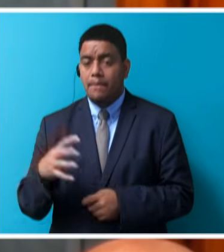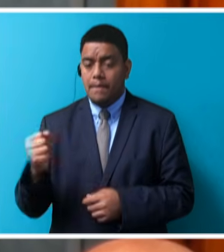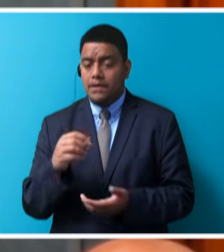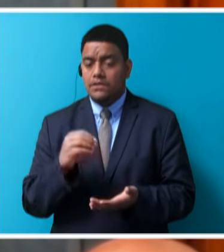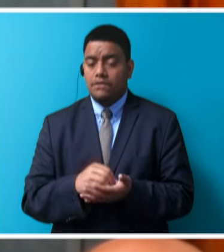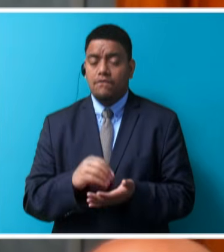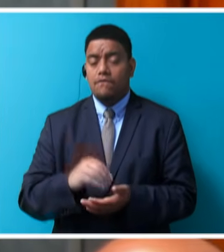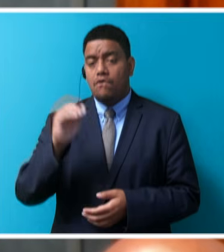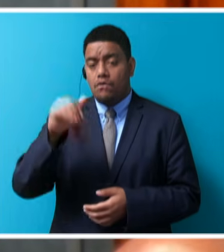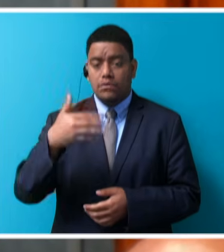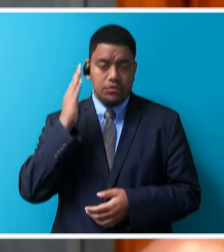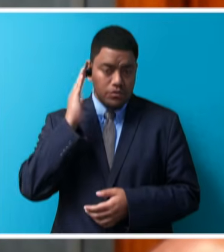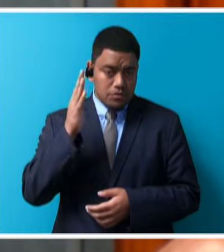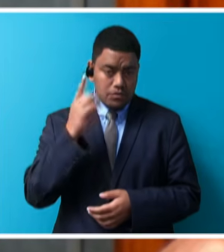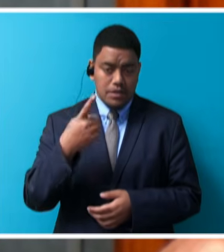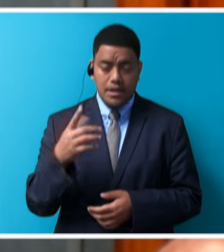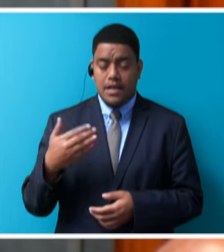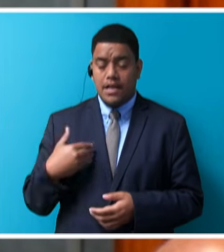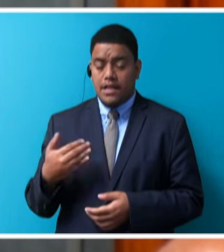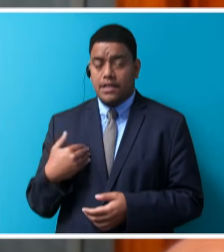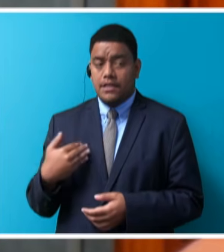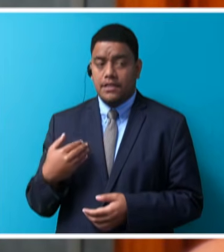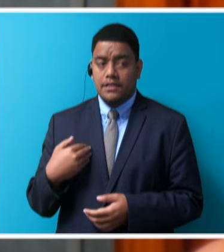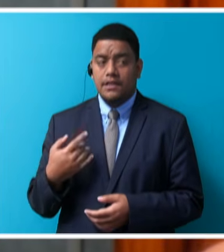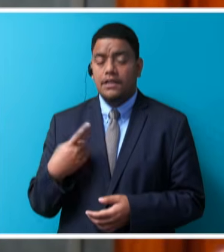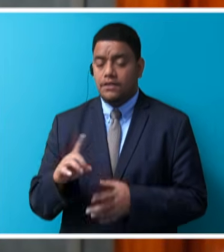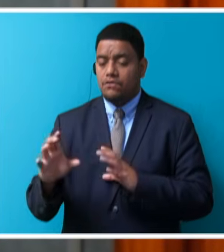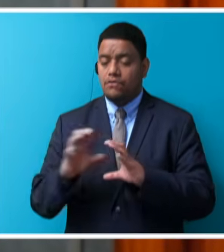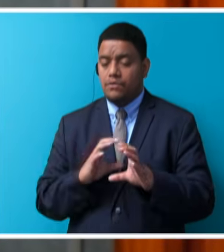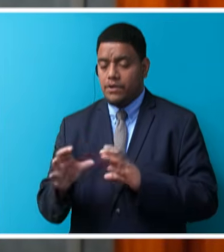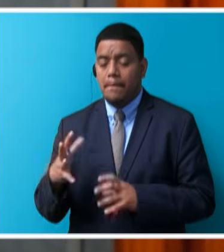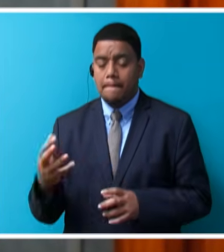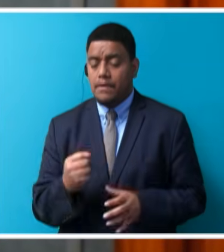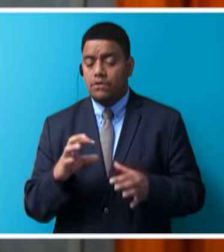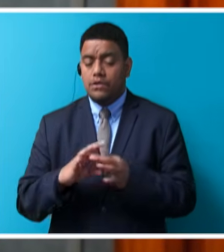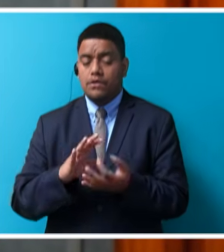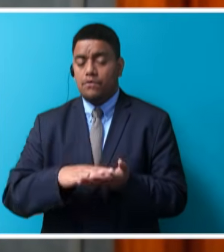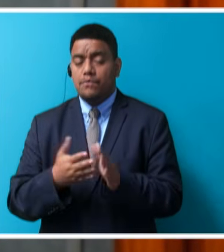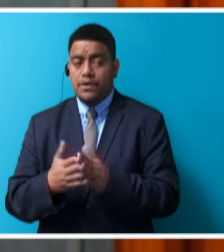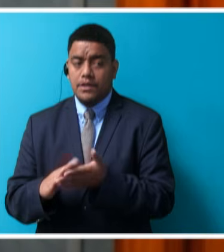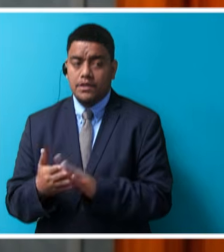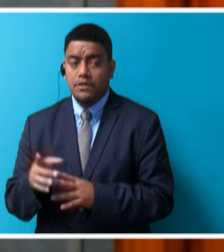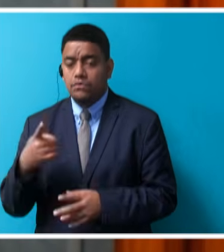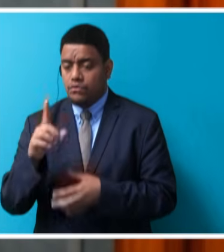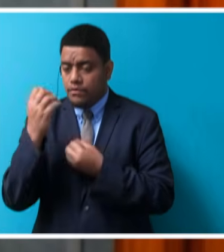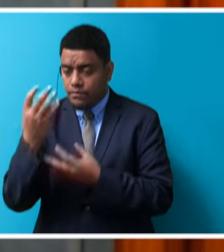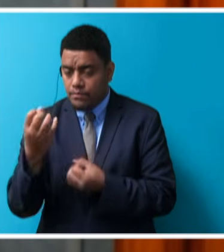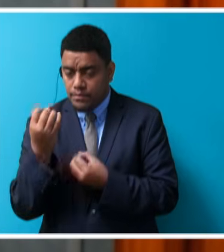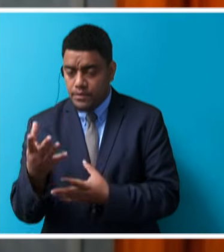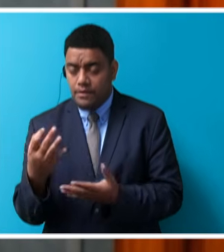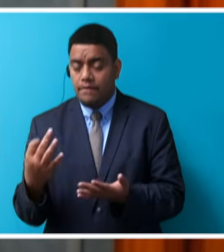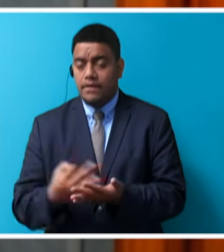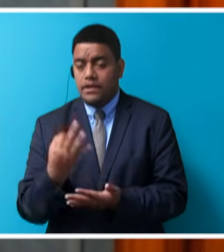homes, schools, health facilities. Telecommunications must connect communities to information,